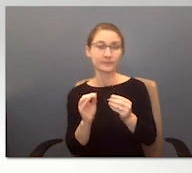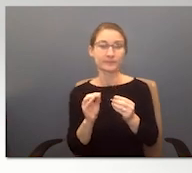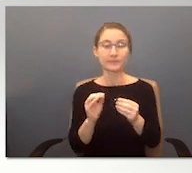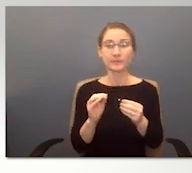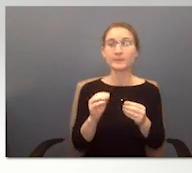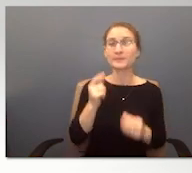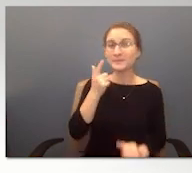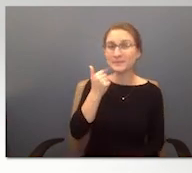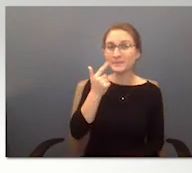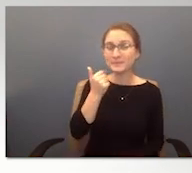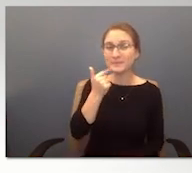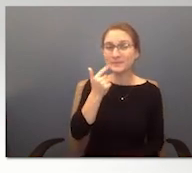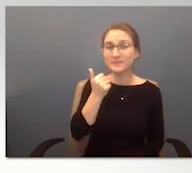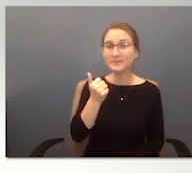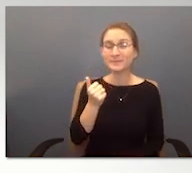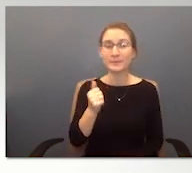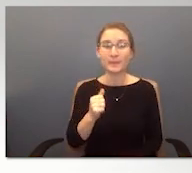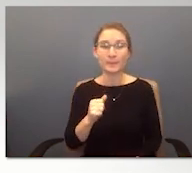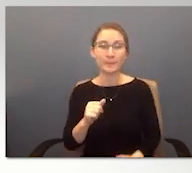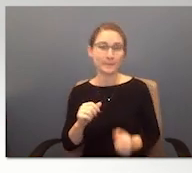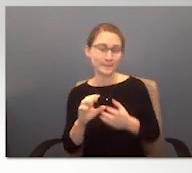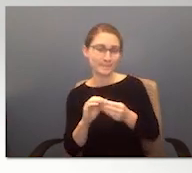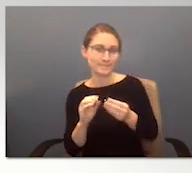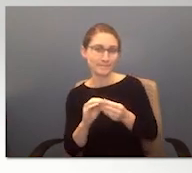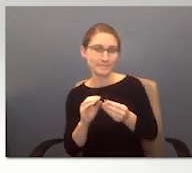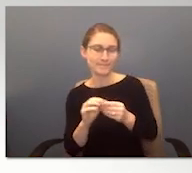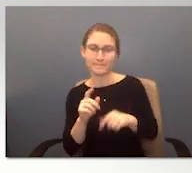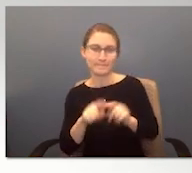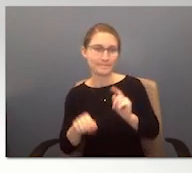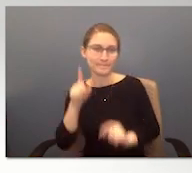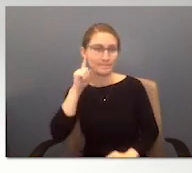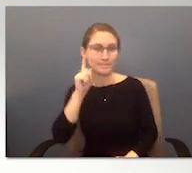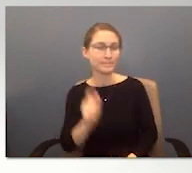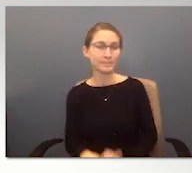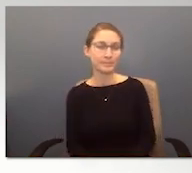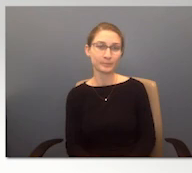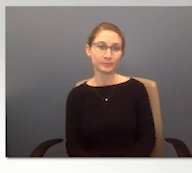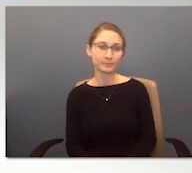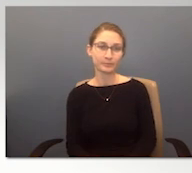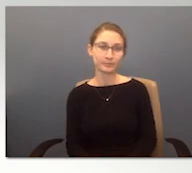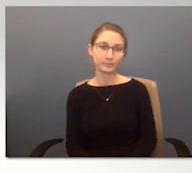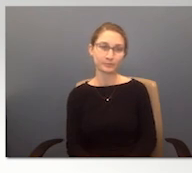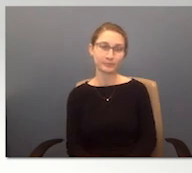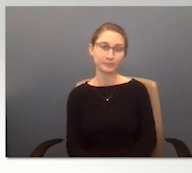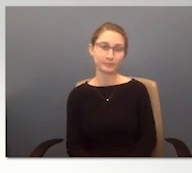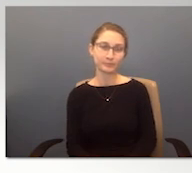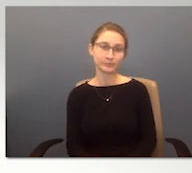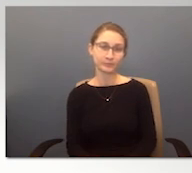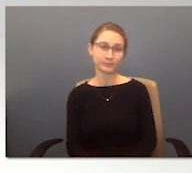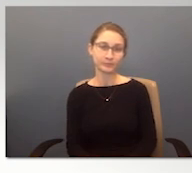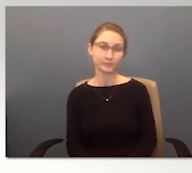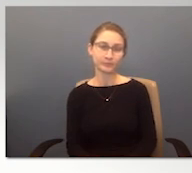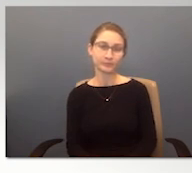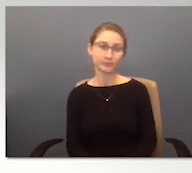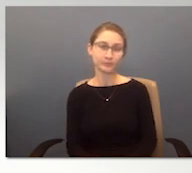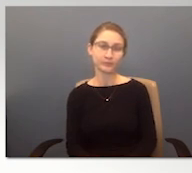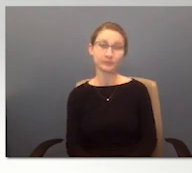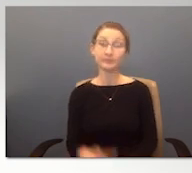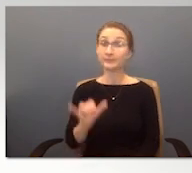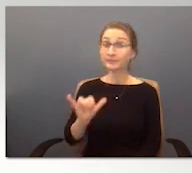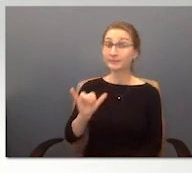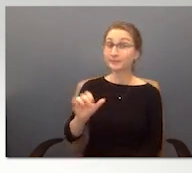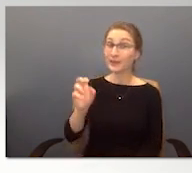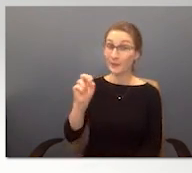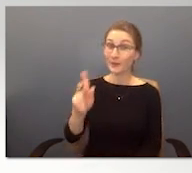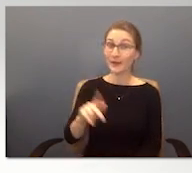where parents can go, like if your child, like where to go and the different phone numbers as Oh. well. I think it's really been helpful for whoever came up with